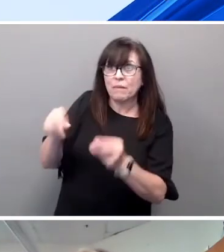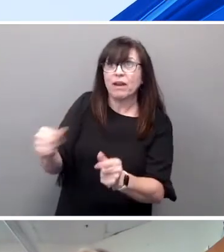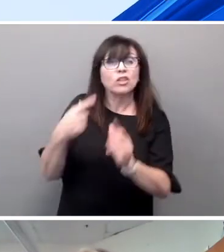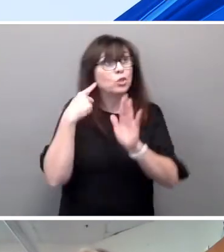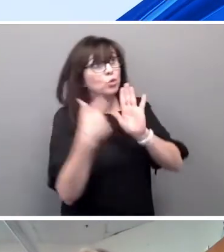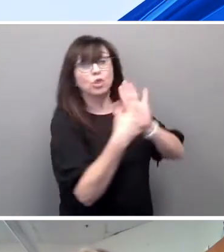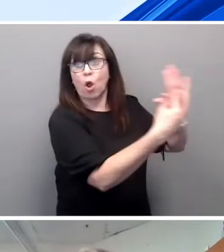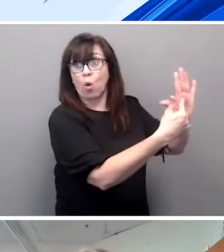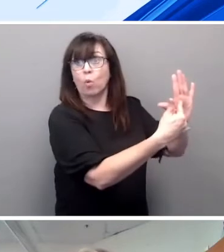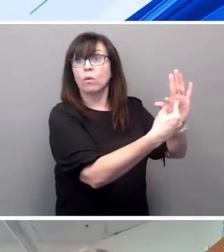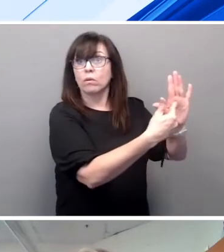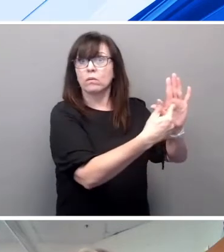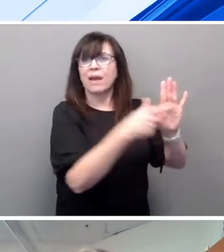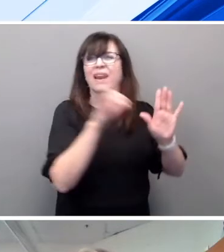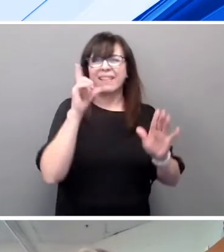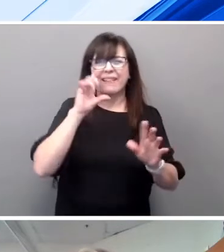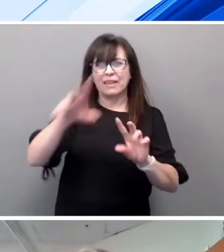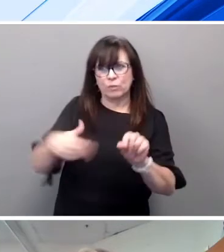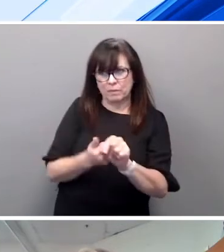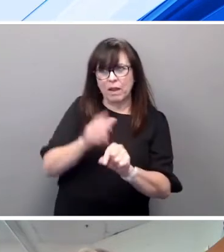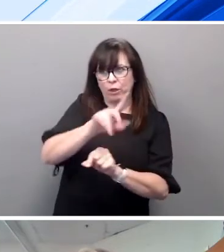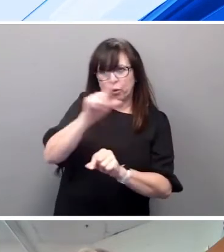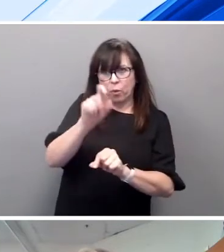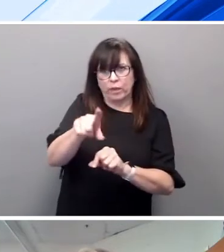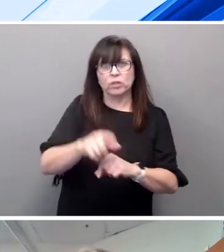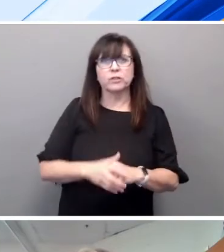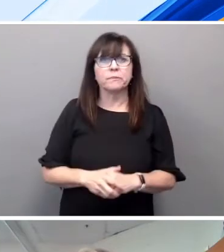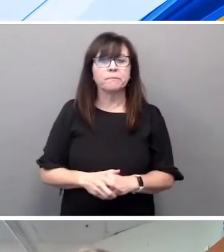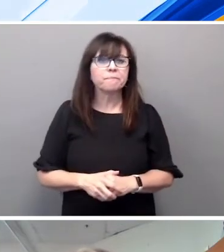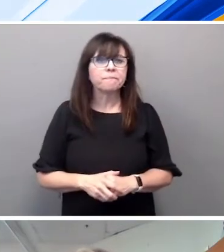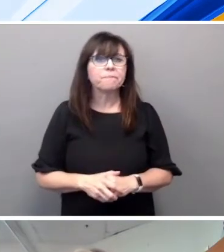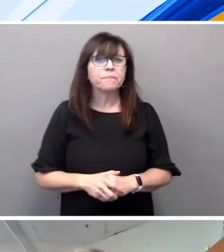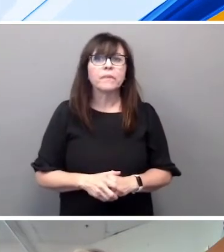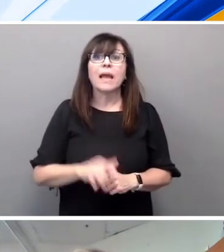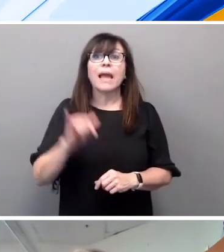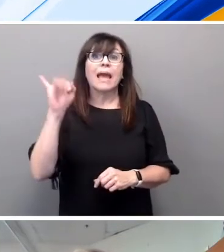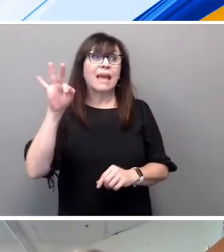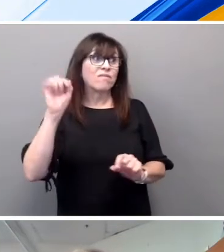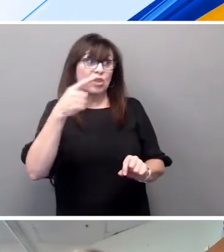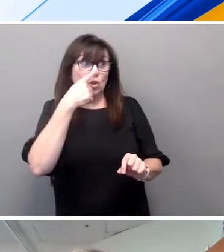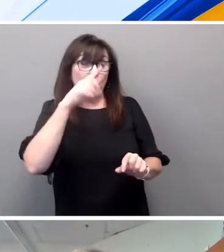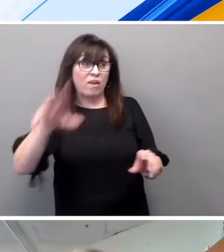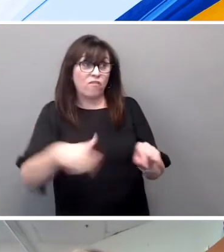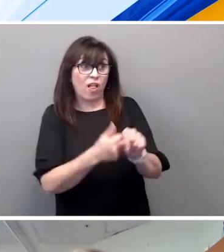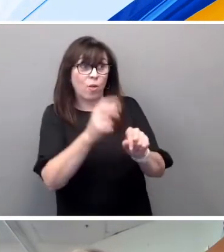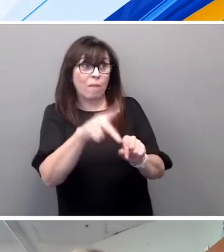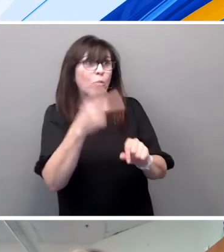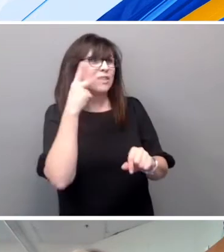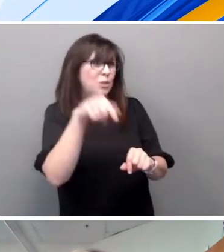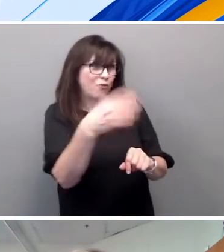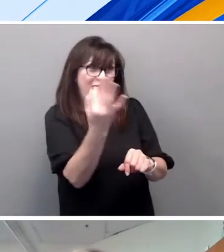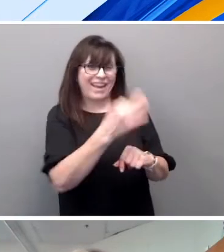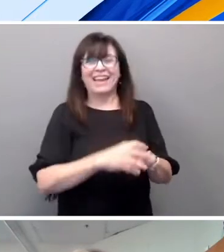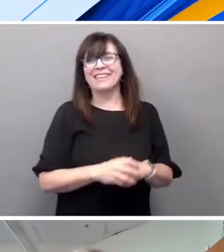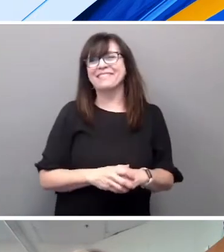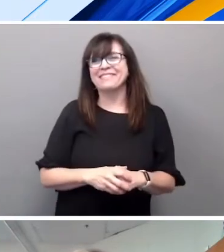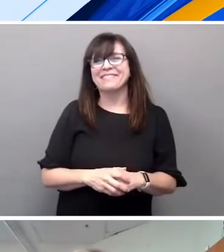behind your question. Well, and if I could just follow up, and we'll see you Friday.